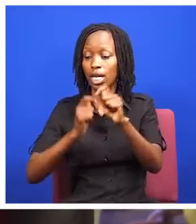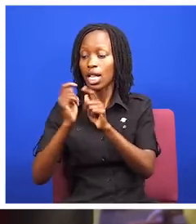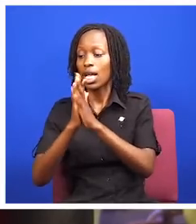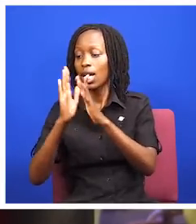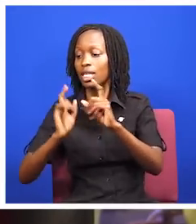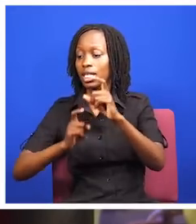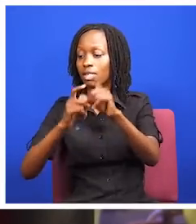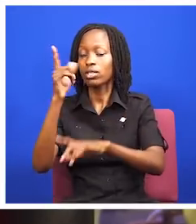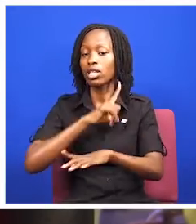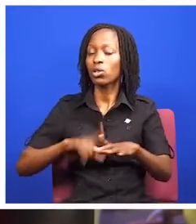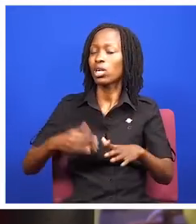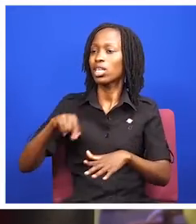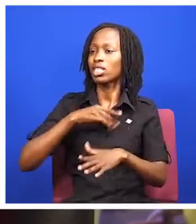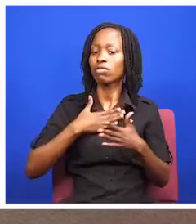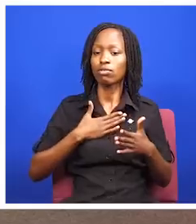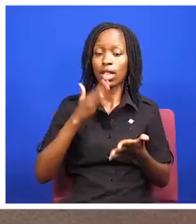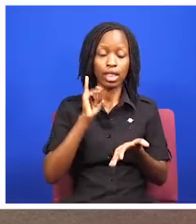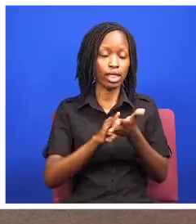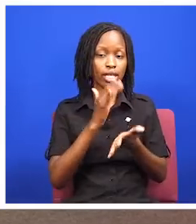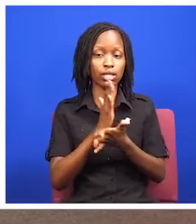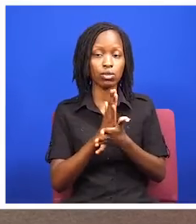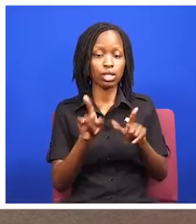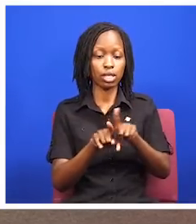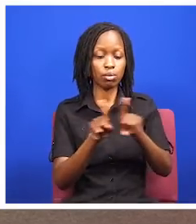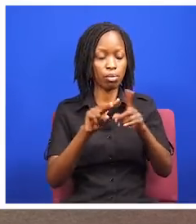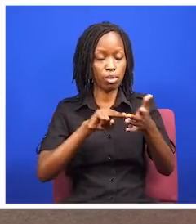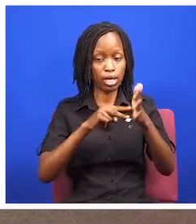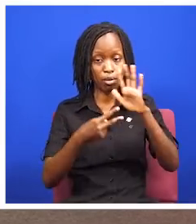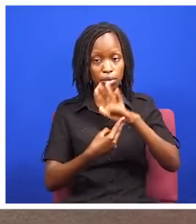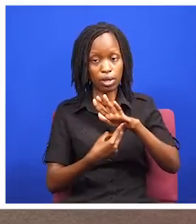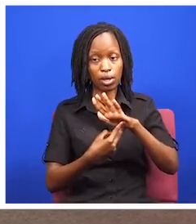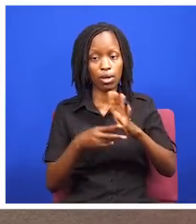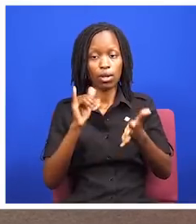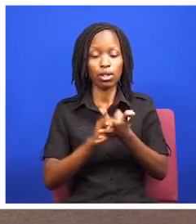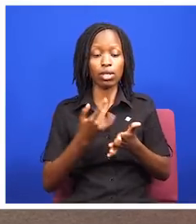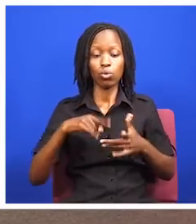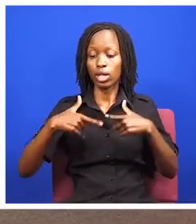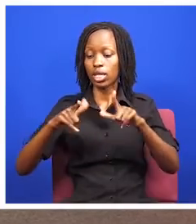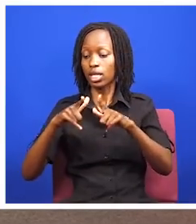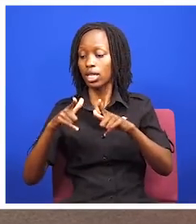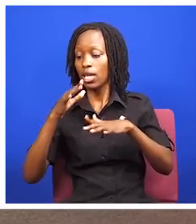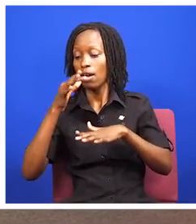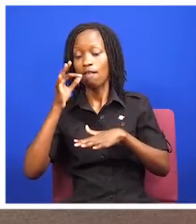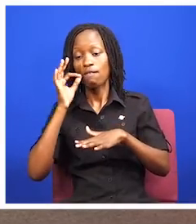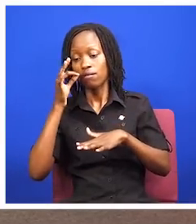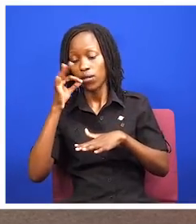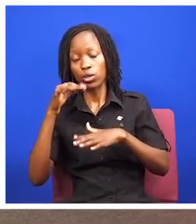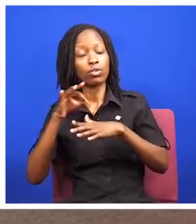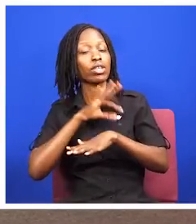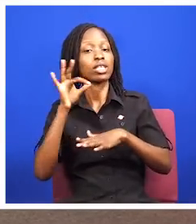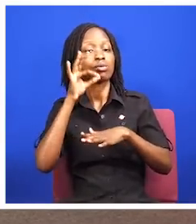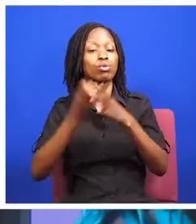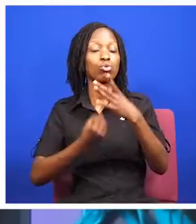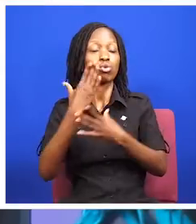me. That's very true, Angie, and it also means that we let the fruit of the Spirit manifest